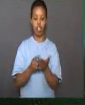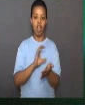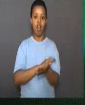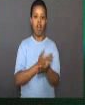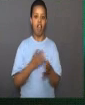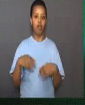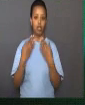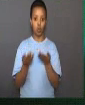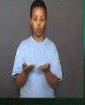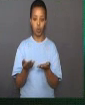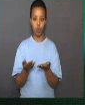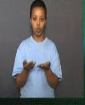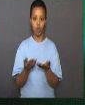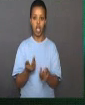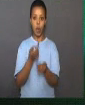carbohydrates,